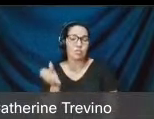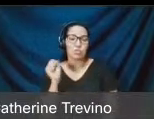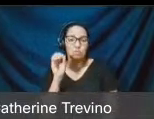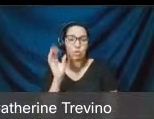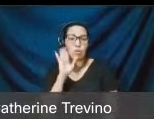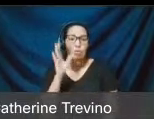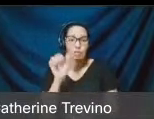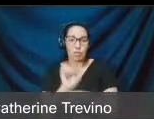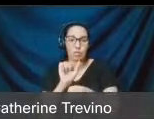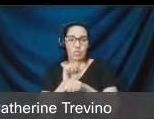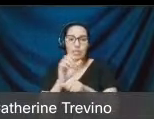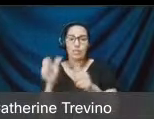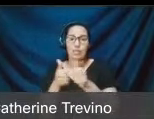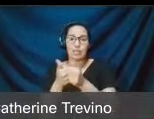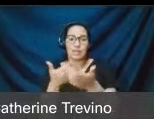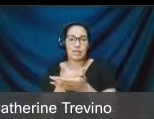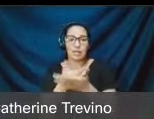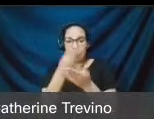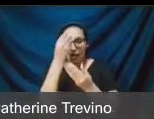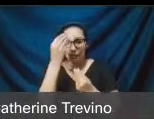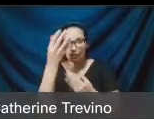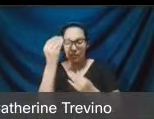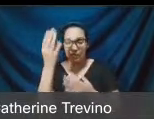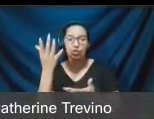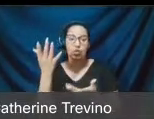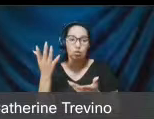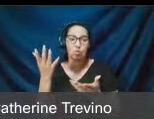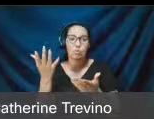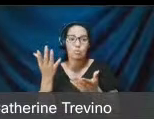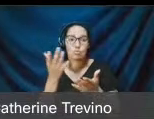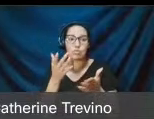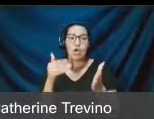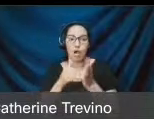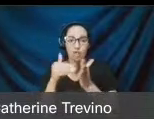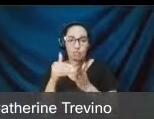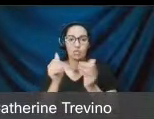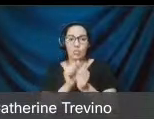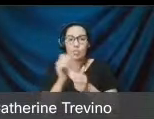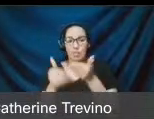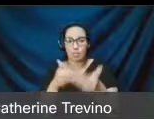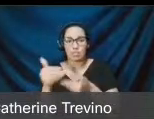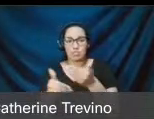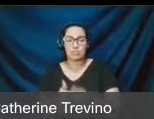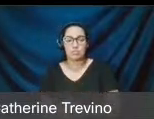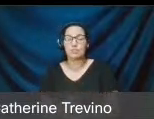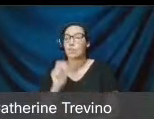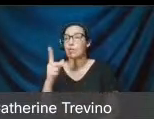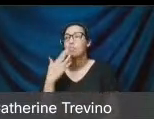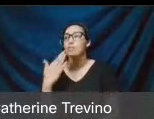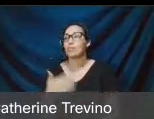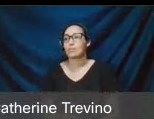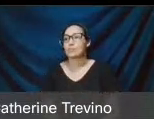and updating you regular basis on where we're at with that process. Thank you.